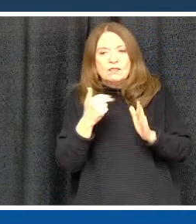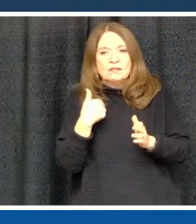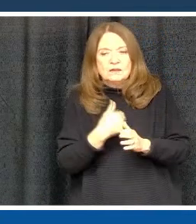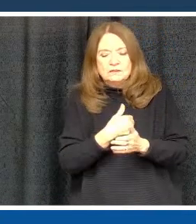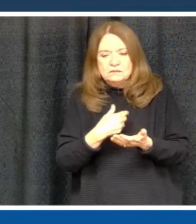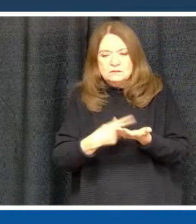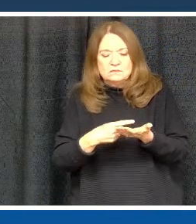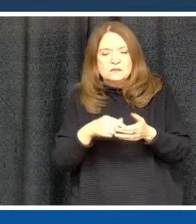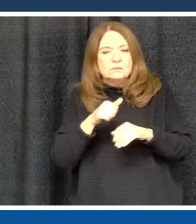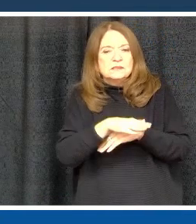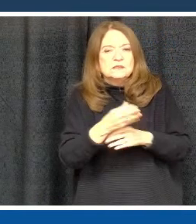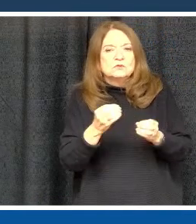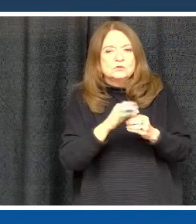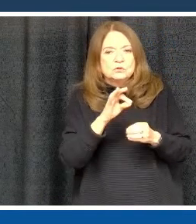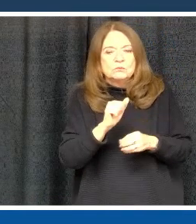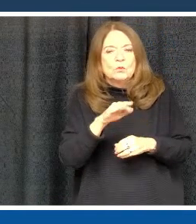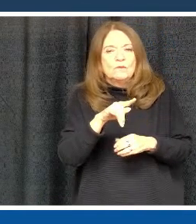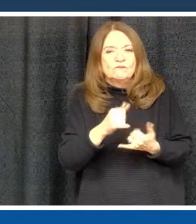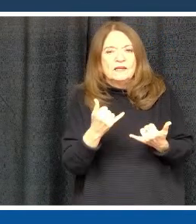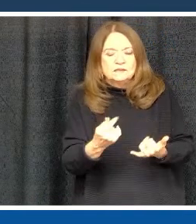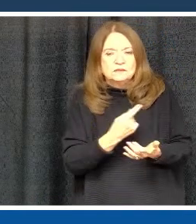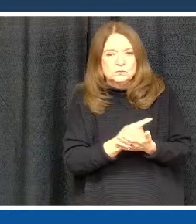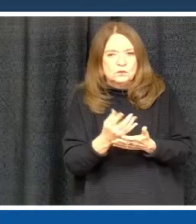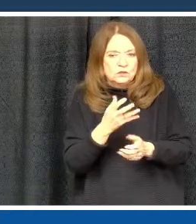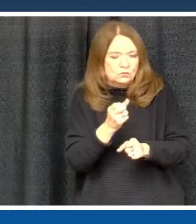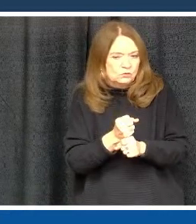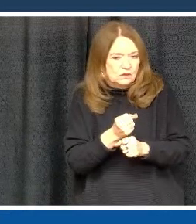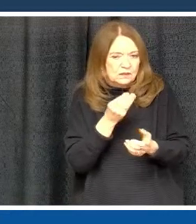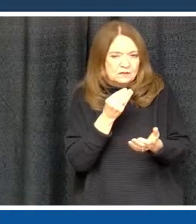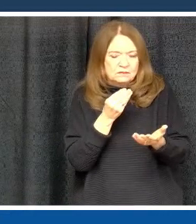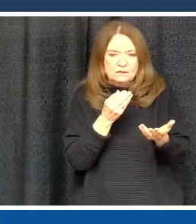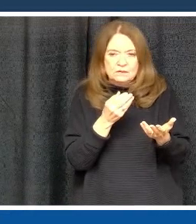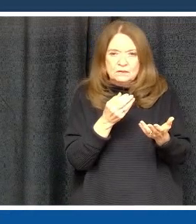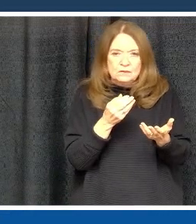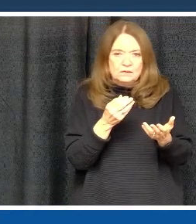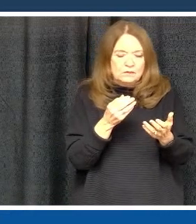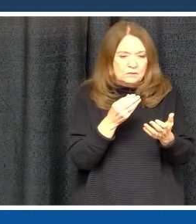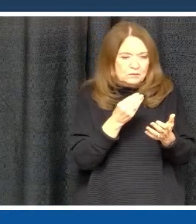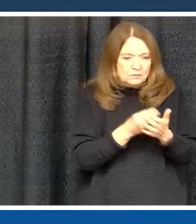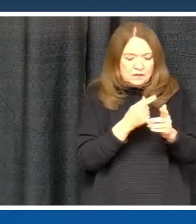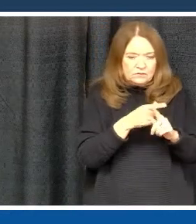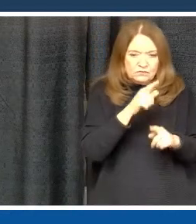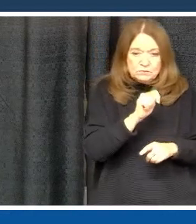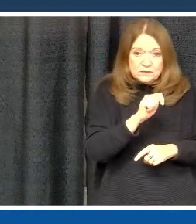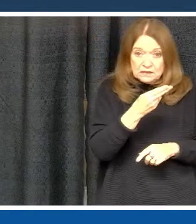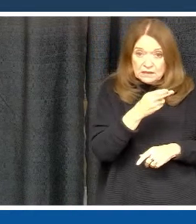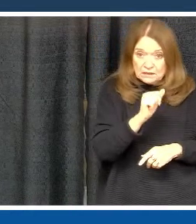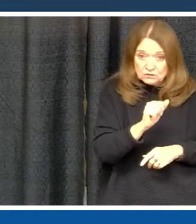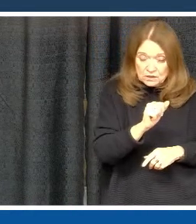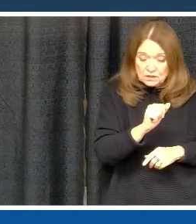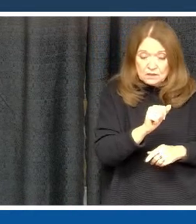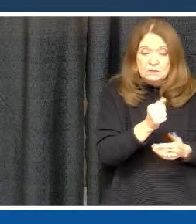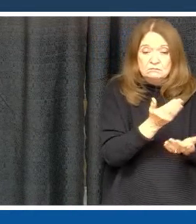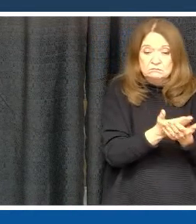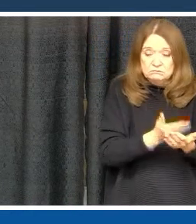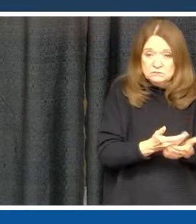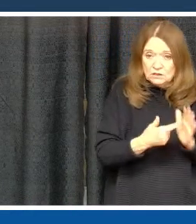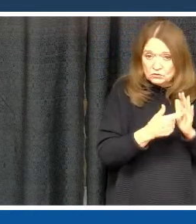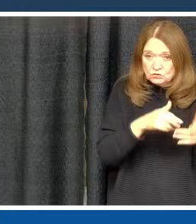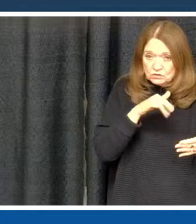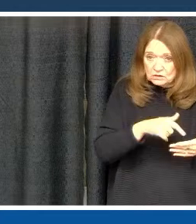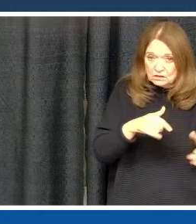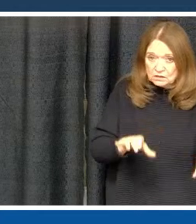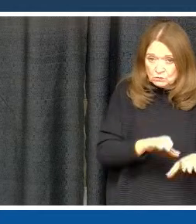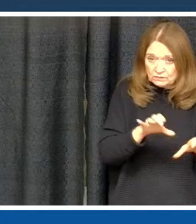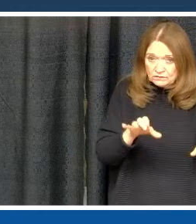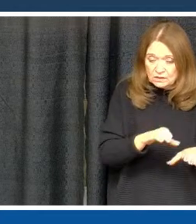you more facts this week. You'll get one concise voice from the MTHA that'll show you. And I'll show you the studies that we've done, the issues